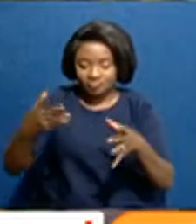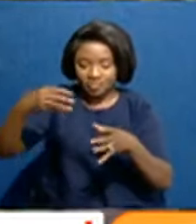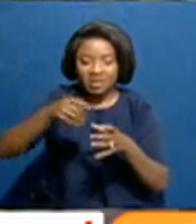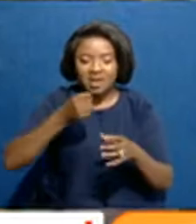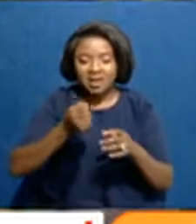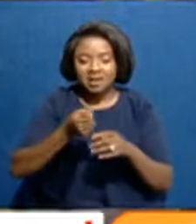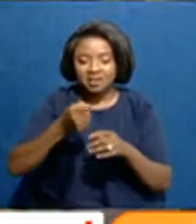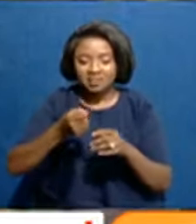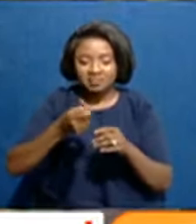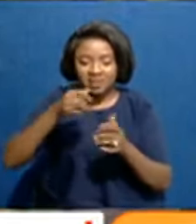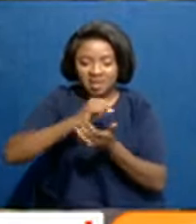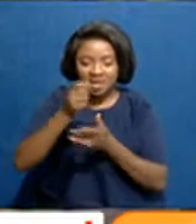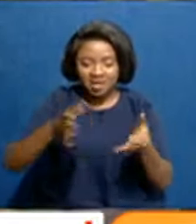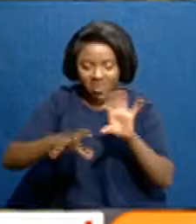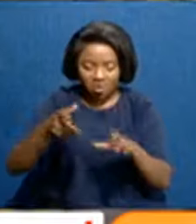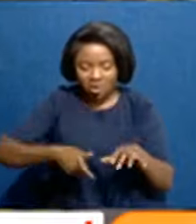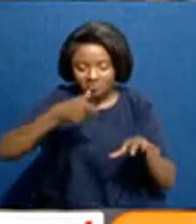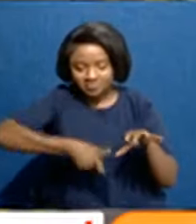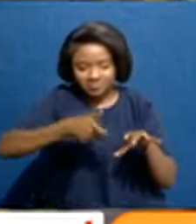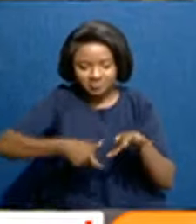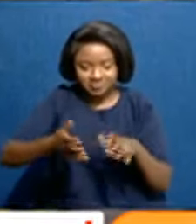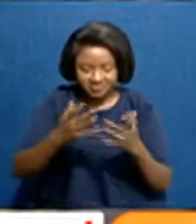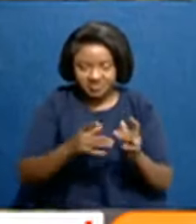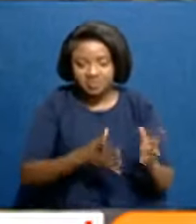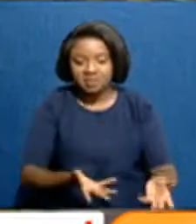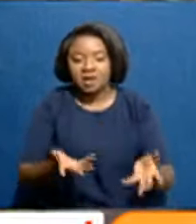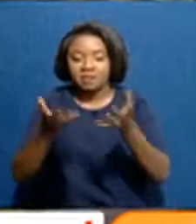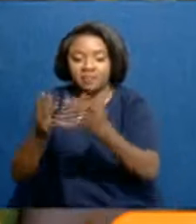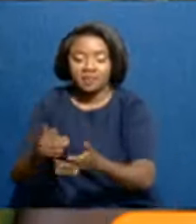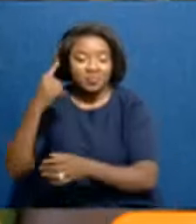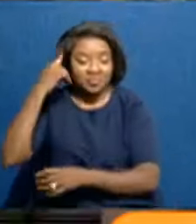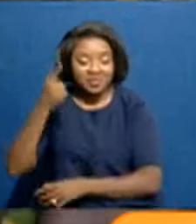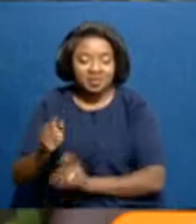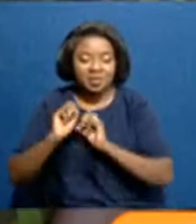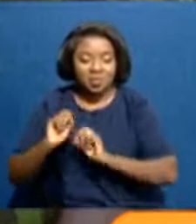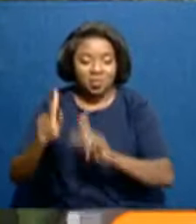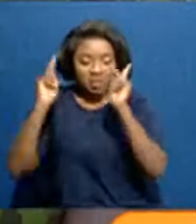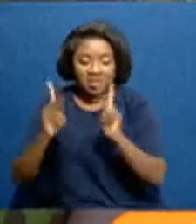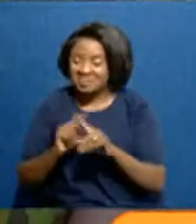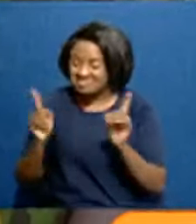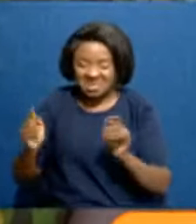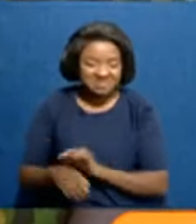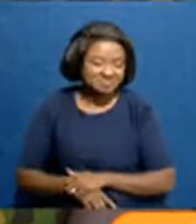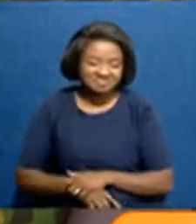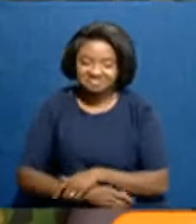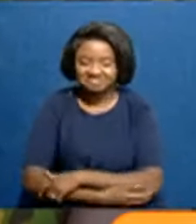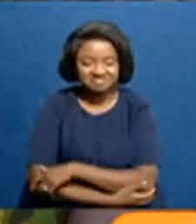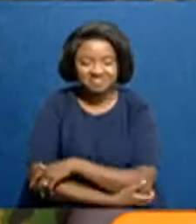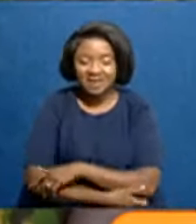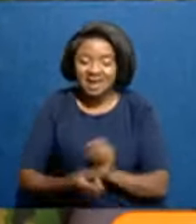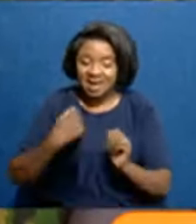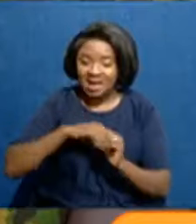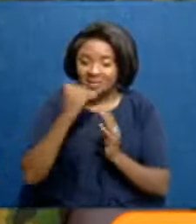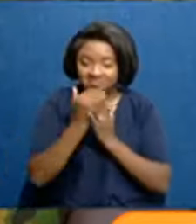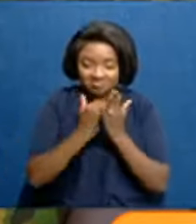dawa, alafu inakuwa mixed. Mbio mbegu ikitoka, unaweza fikiria tu kama mkulima ni mbegu iko sawa. Lakini vile tumeweka mikakati,